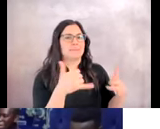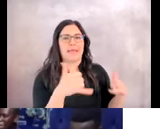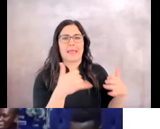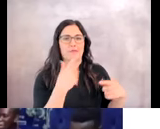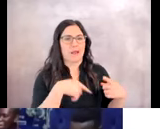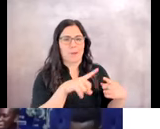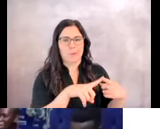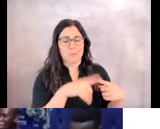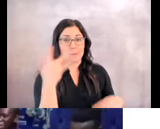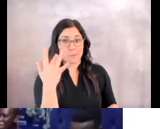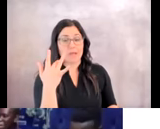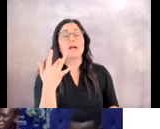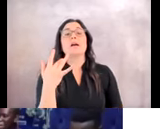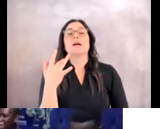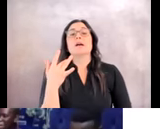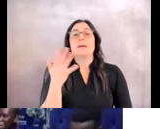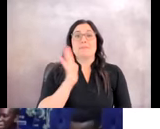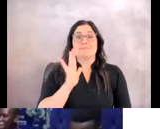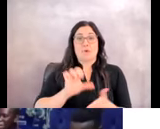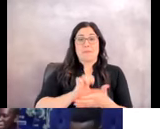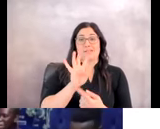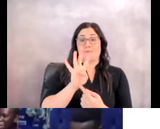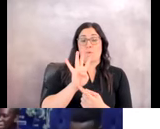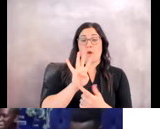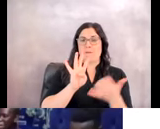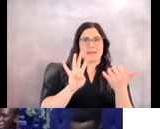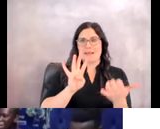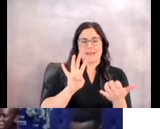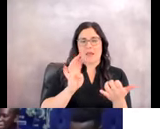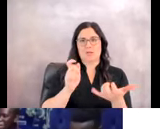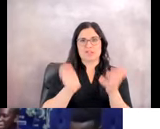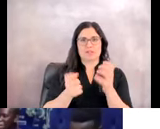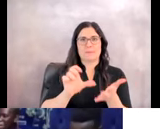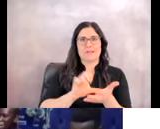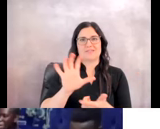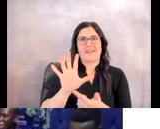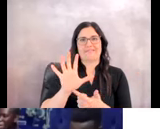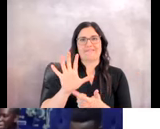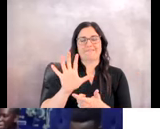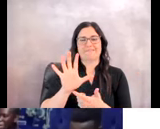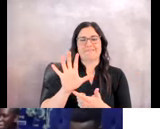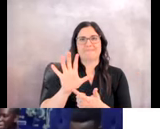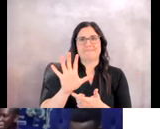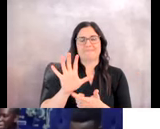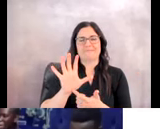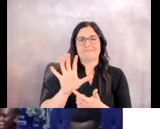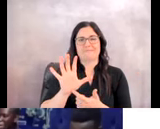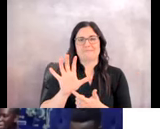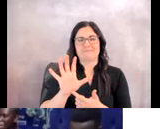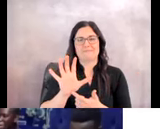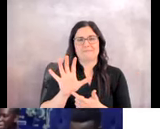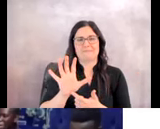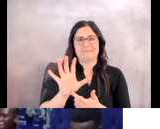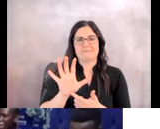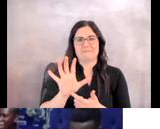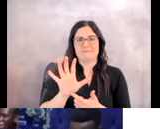because it was page four, but now that's page five, because I think what I'd like to do, because I see